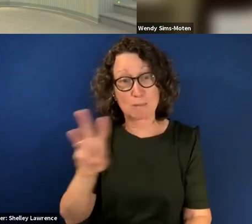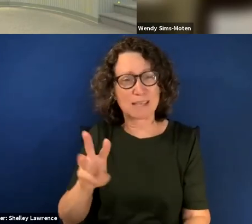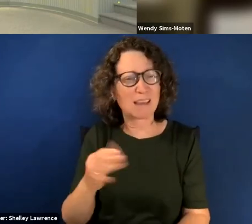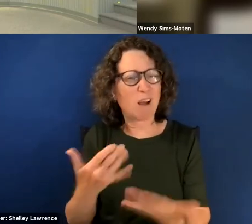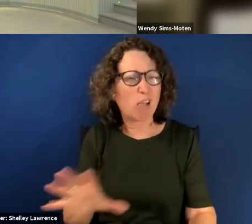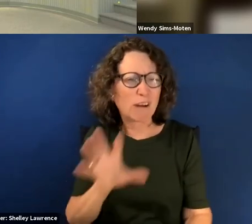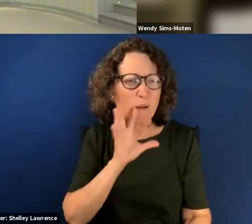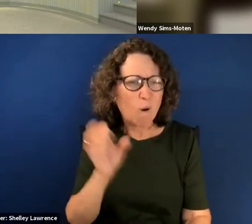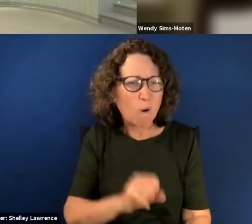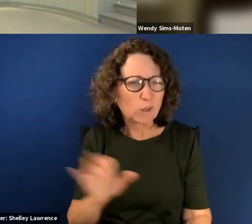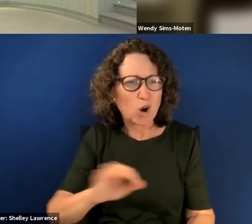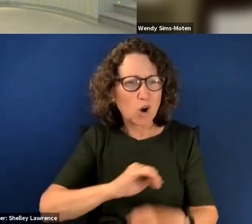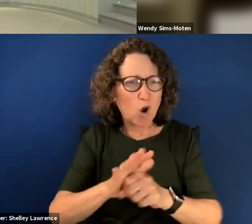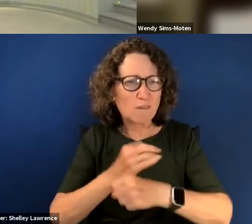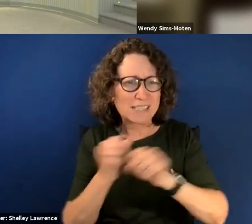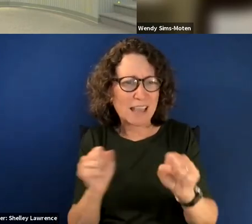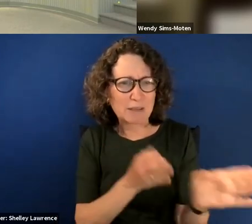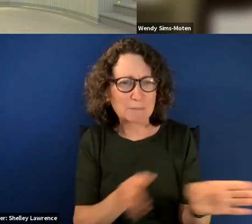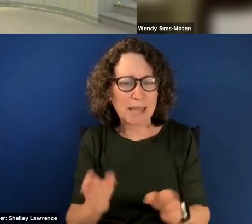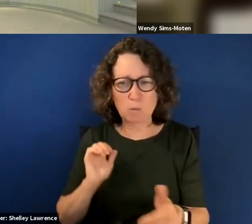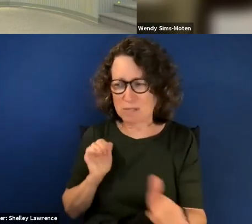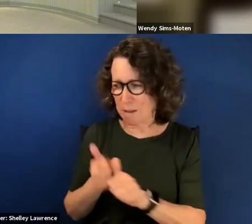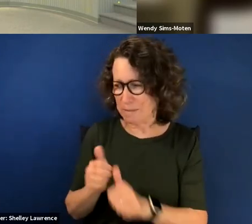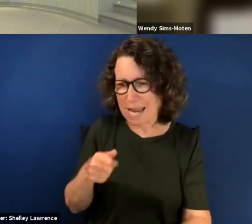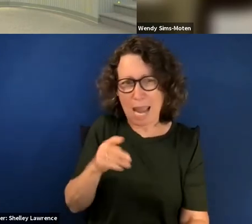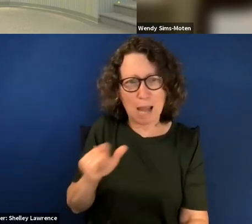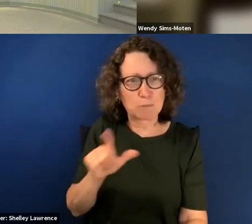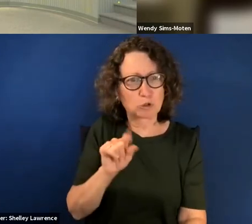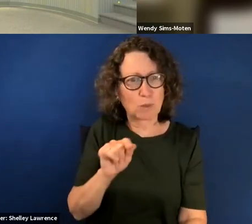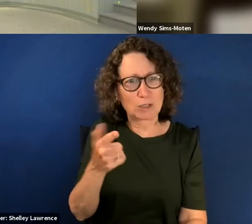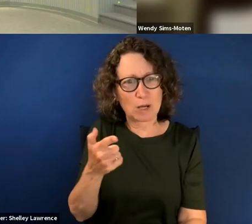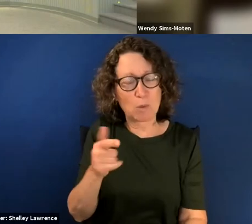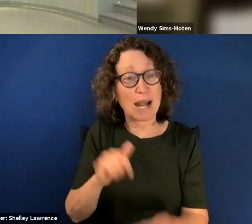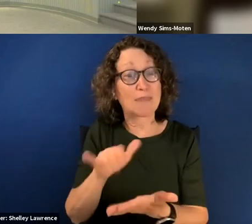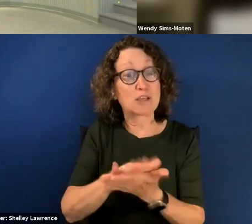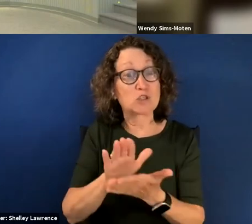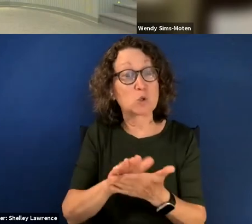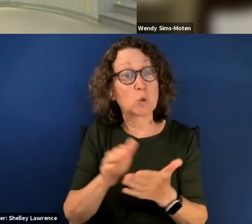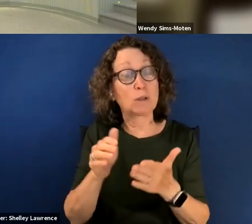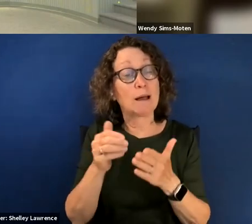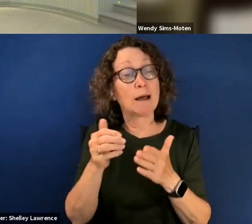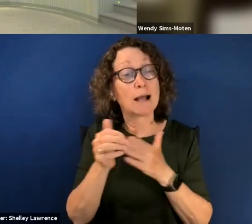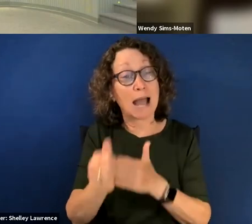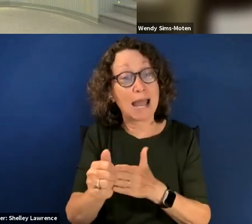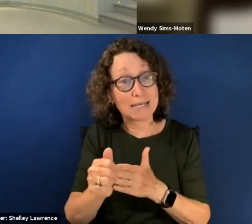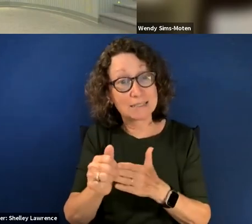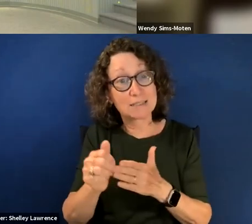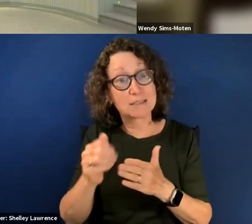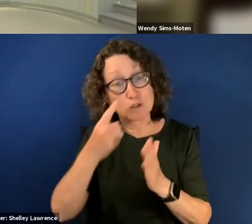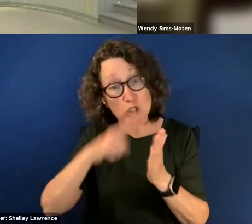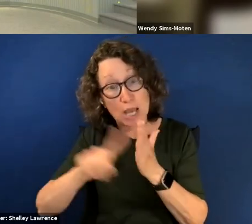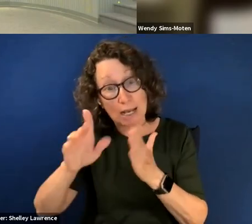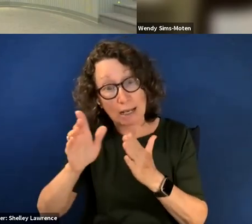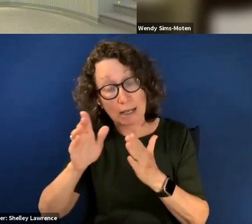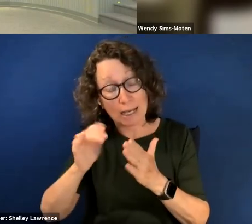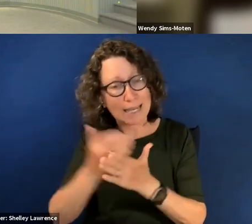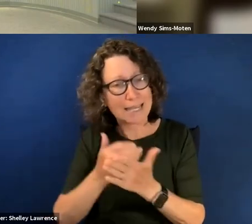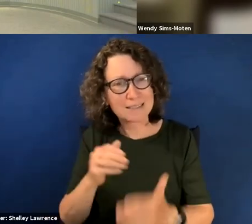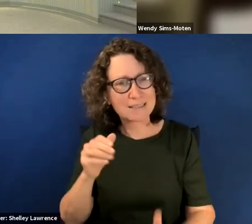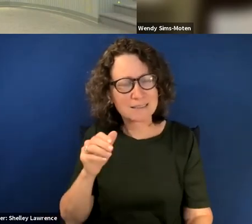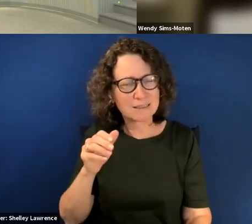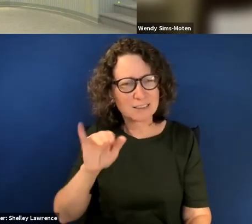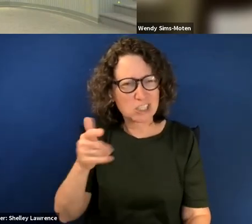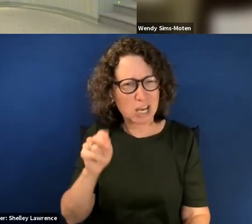outdated. Your COVID safety plan was updated April of 2021, and the school guidance checklist is from January 2021. Whose job is